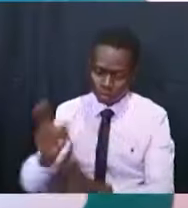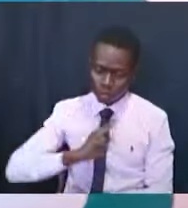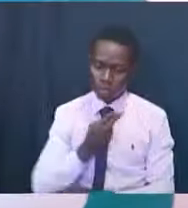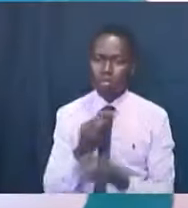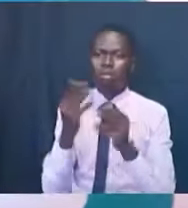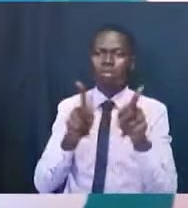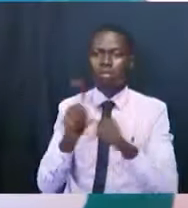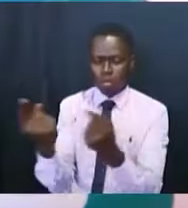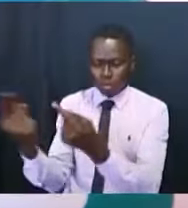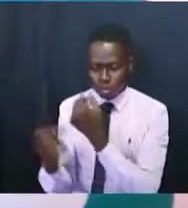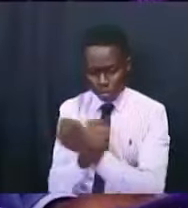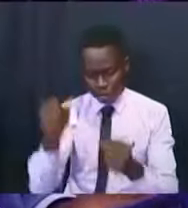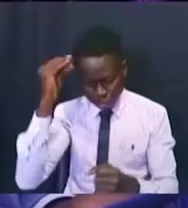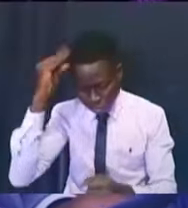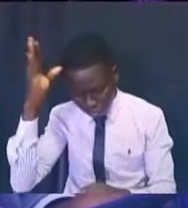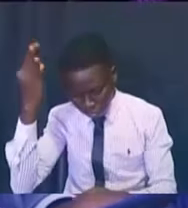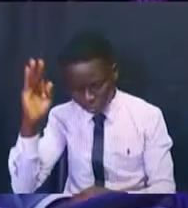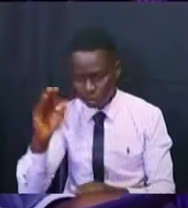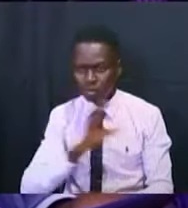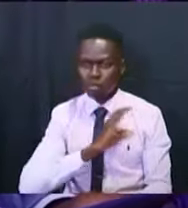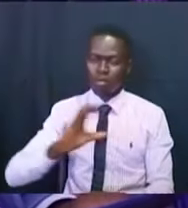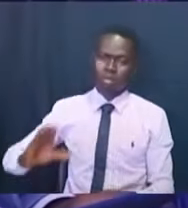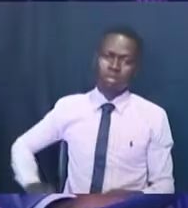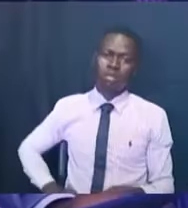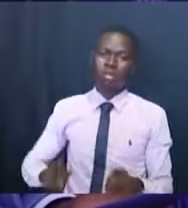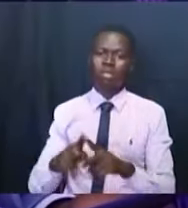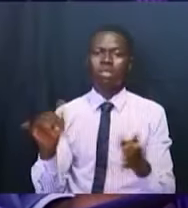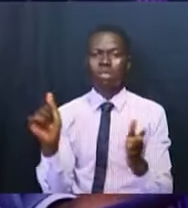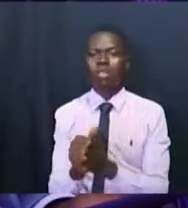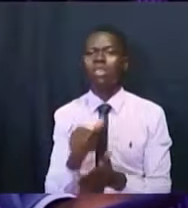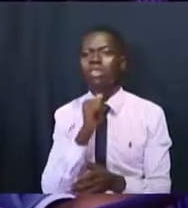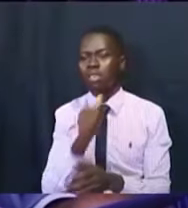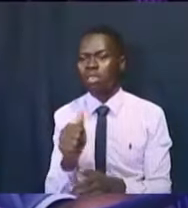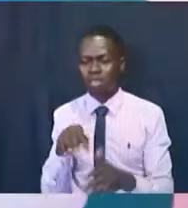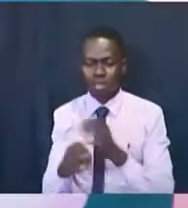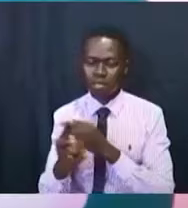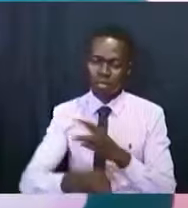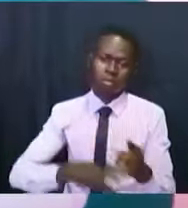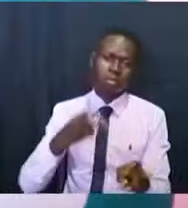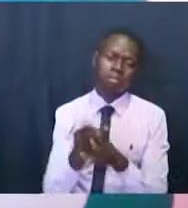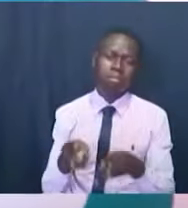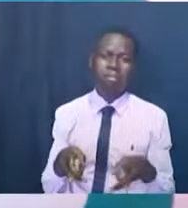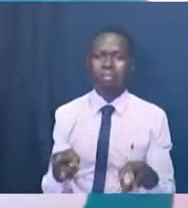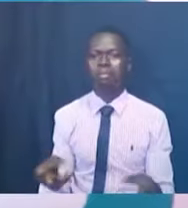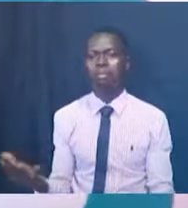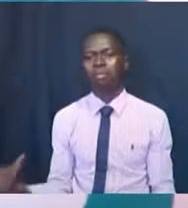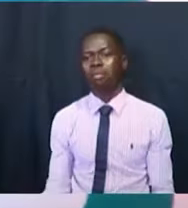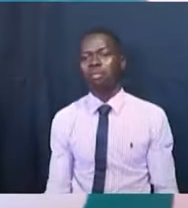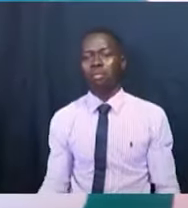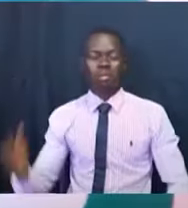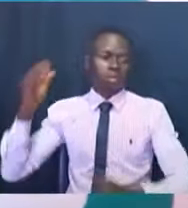will come to the saving knowledge of Christ. So that we are not skewed into the world's mold. See, many years